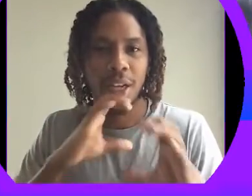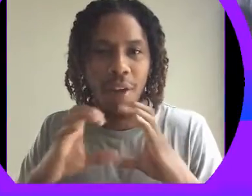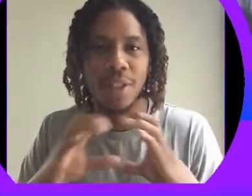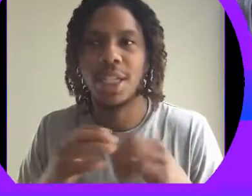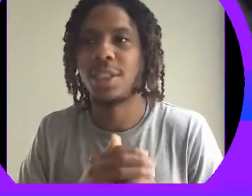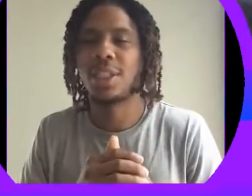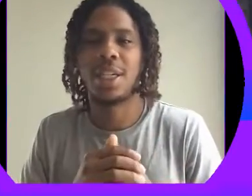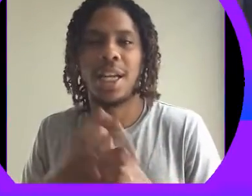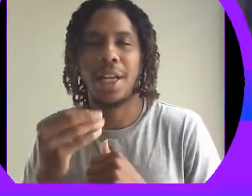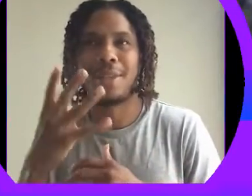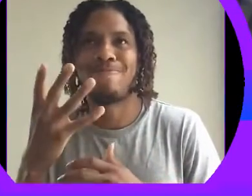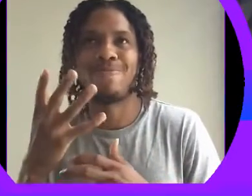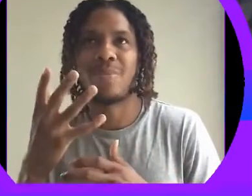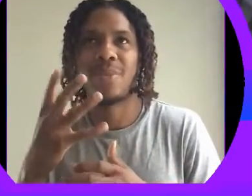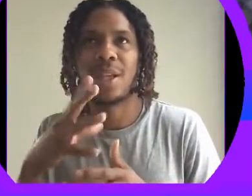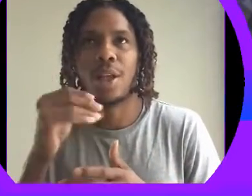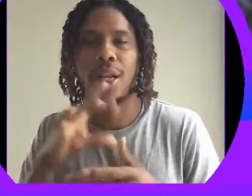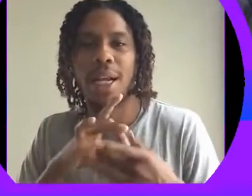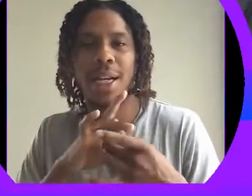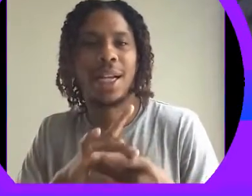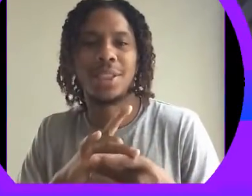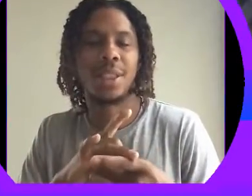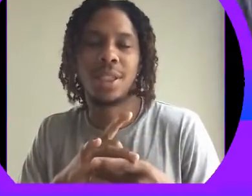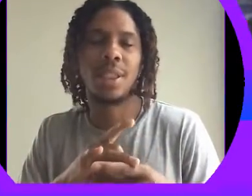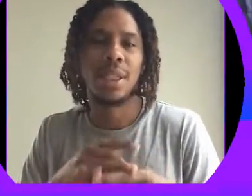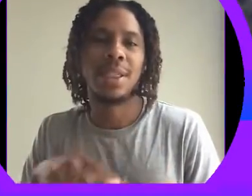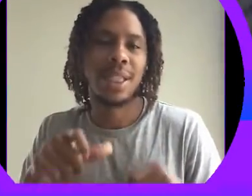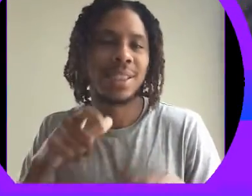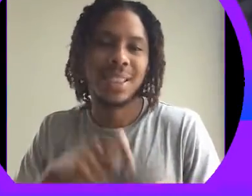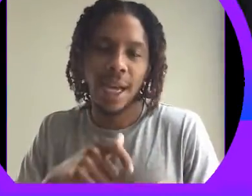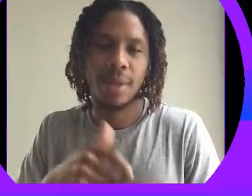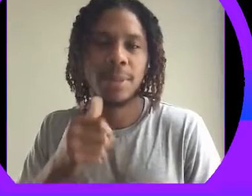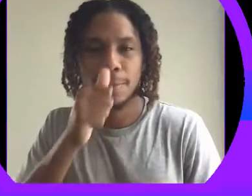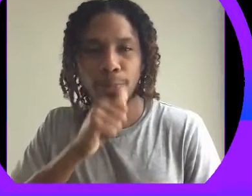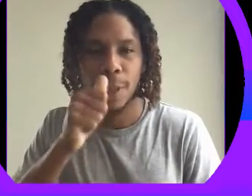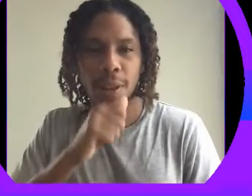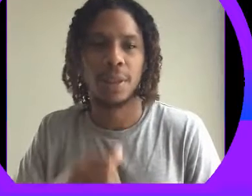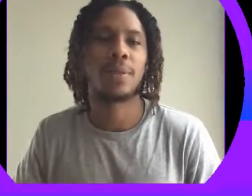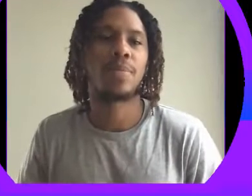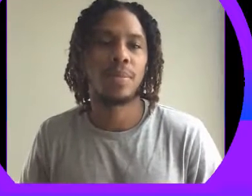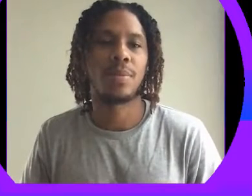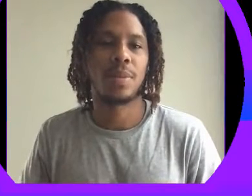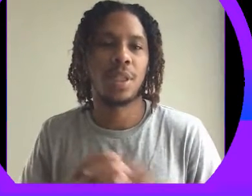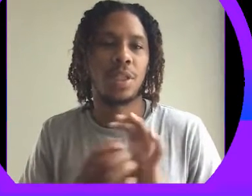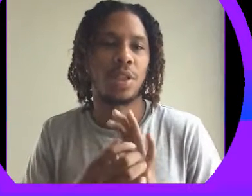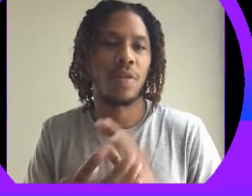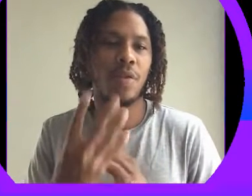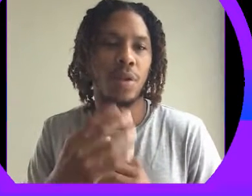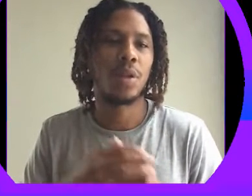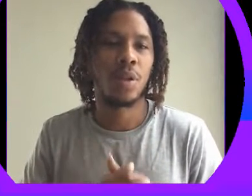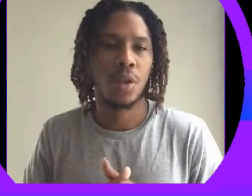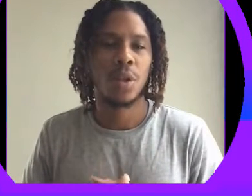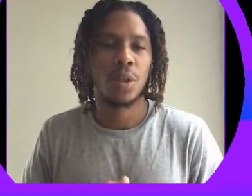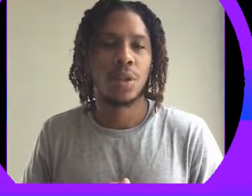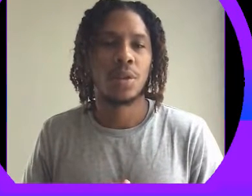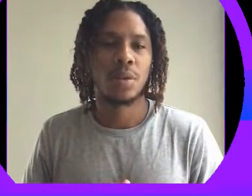you, and learning that connection just takes time like anything else.